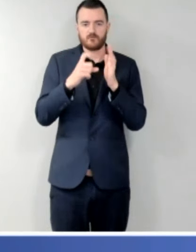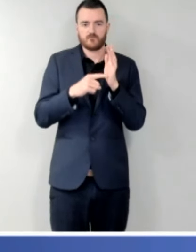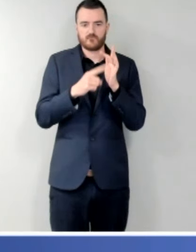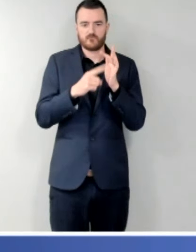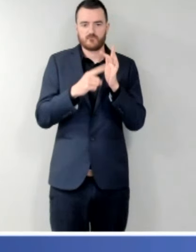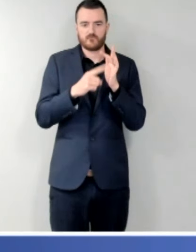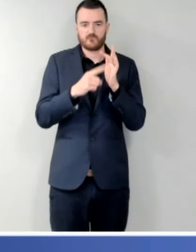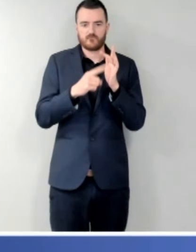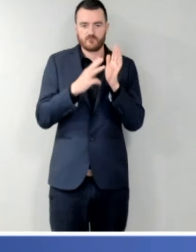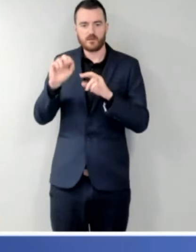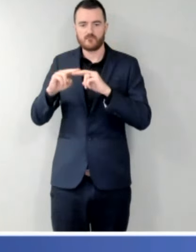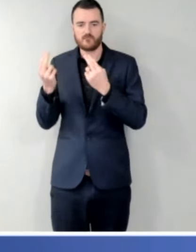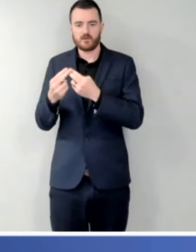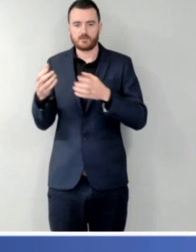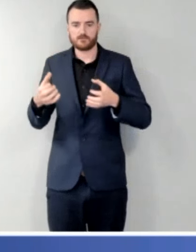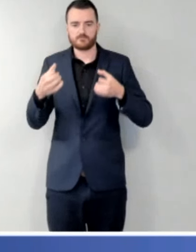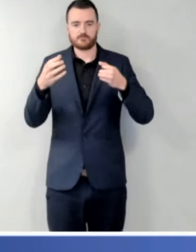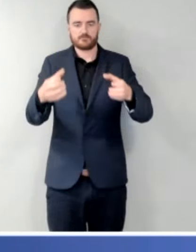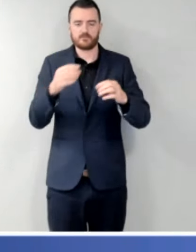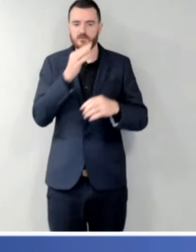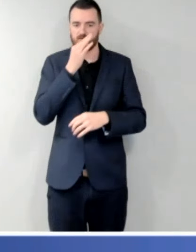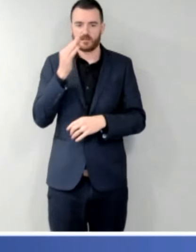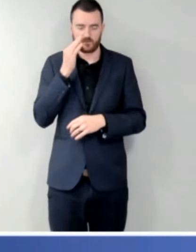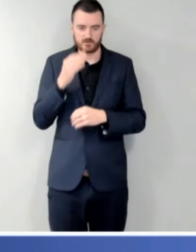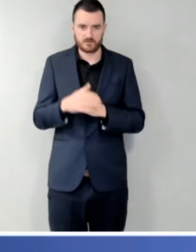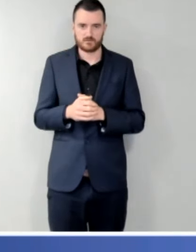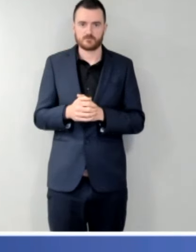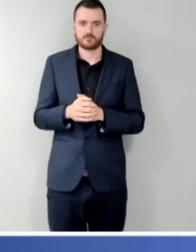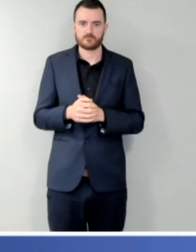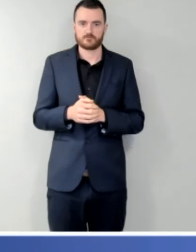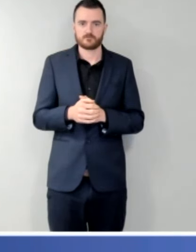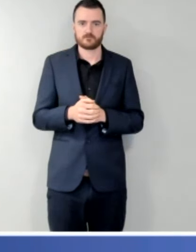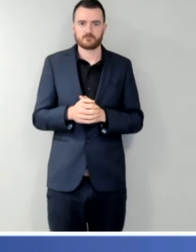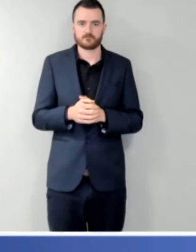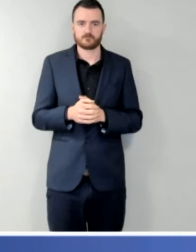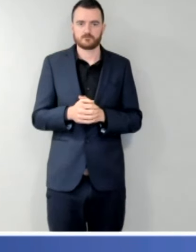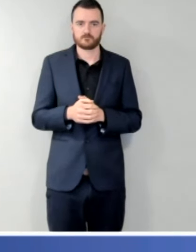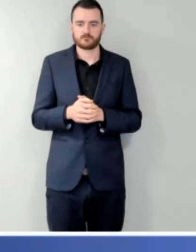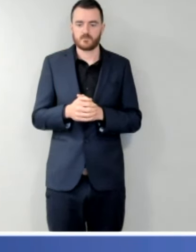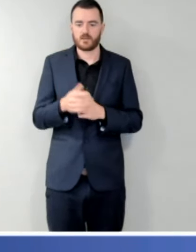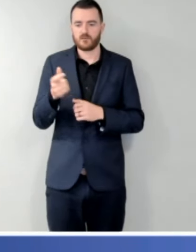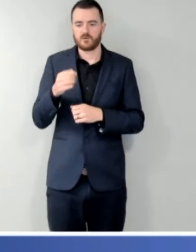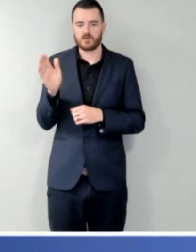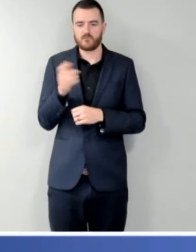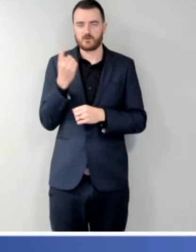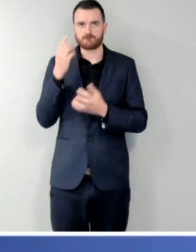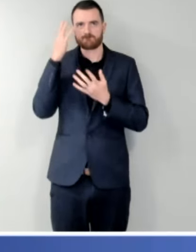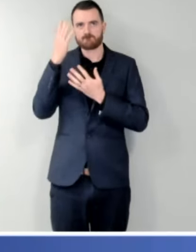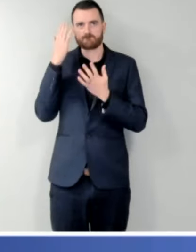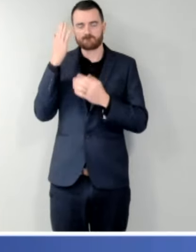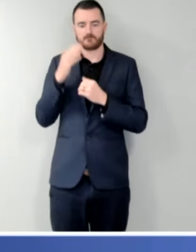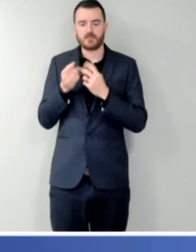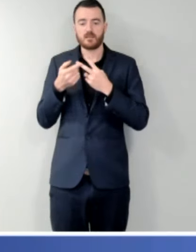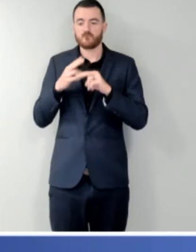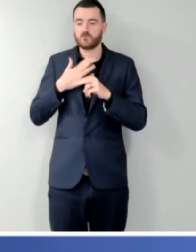the families to come forward and I invite you all to join in this moment of reflection. For other guests who wish to place a flower in the